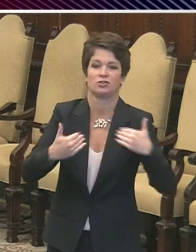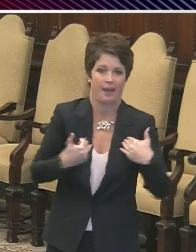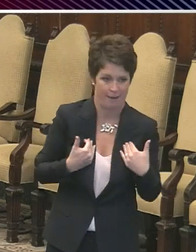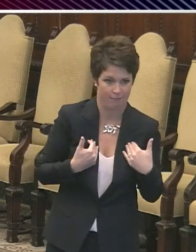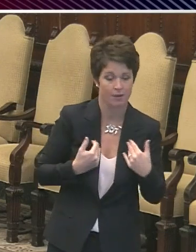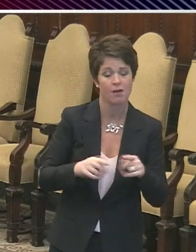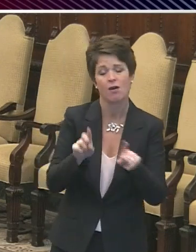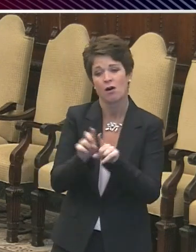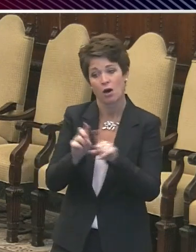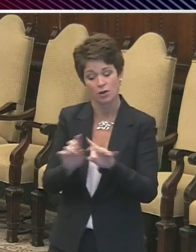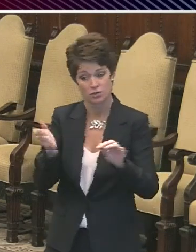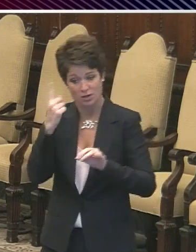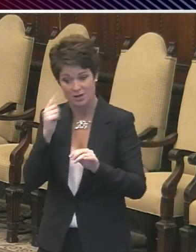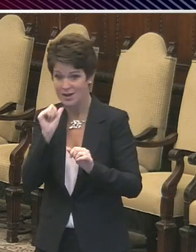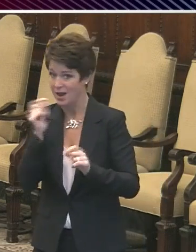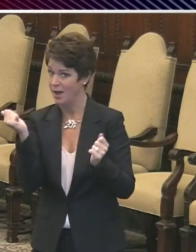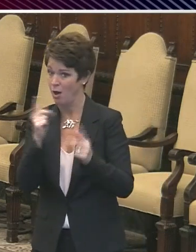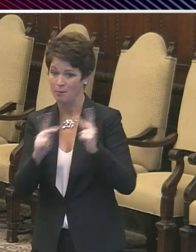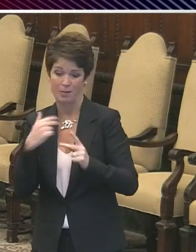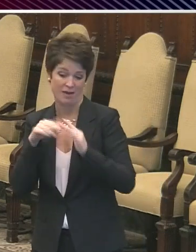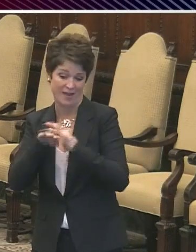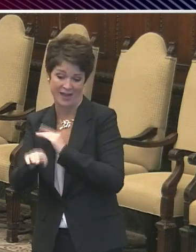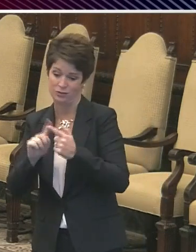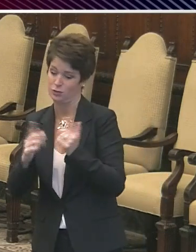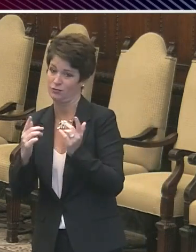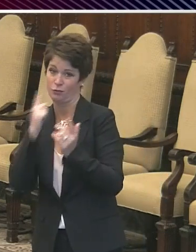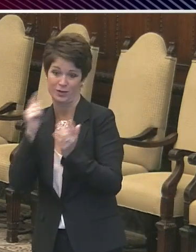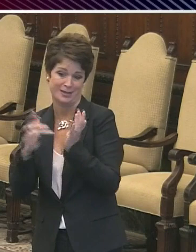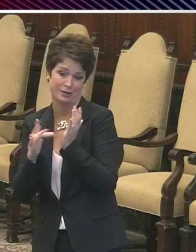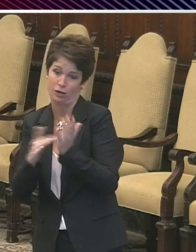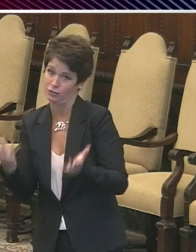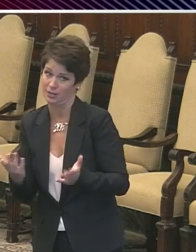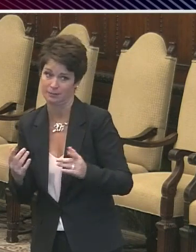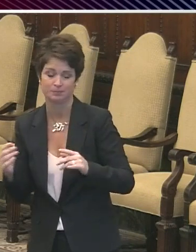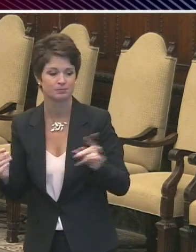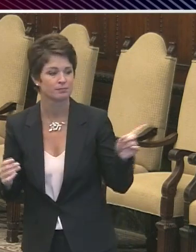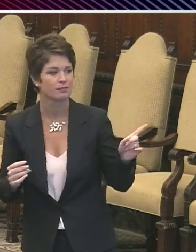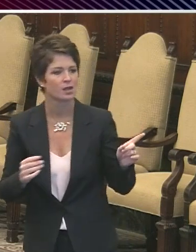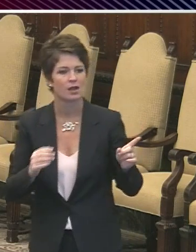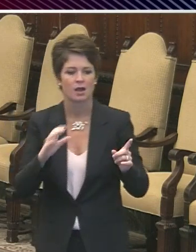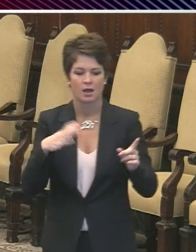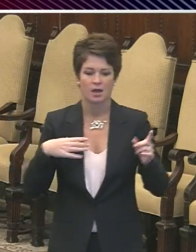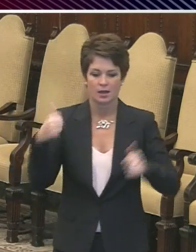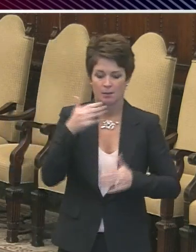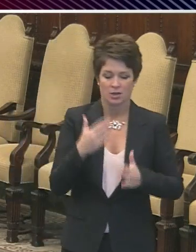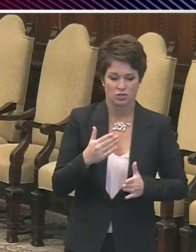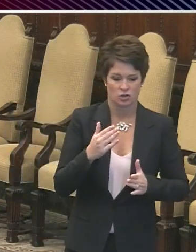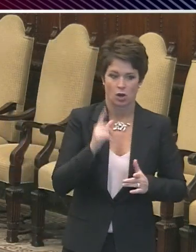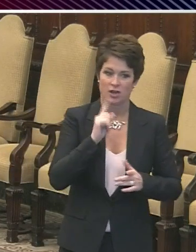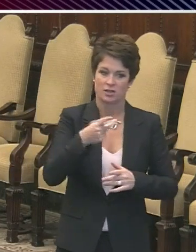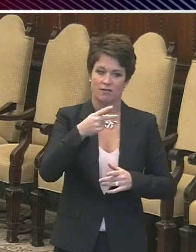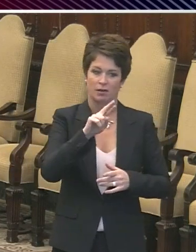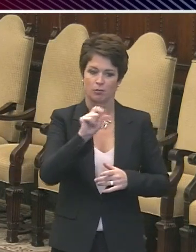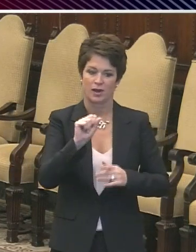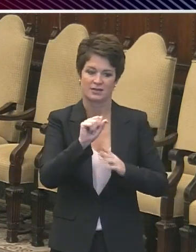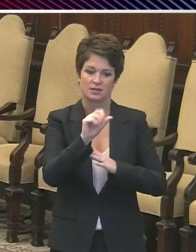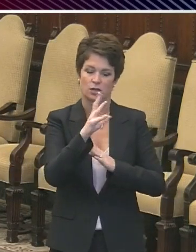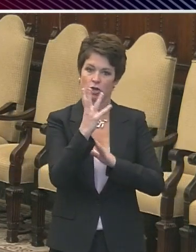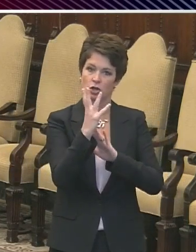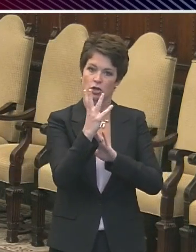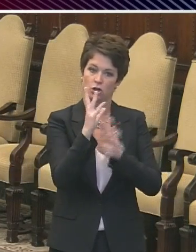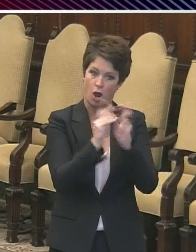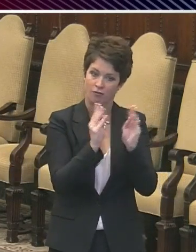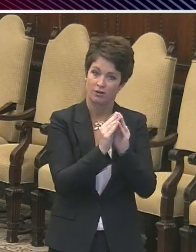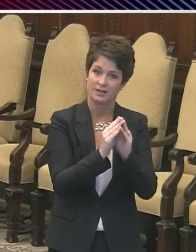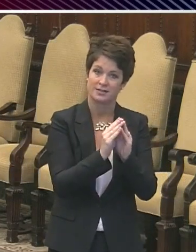also understanding that everybody doesn't have access to technology in the same way. Commissioner, all you need to do is call a press conference and step in front of cameras and